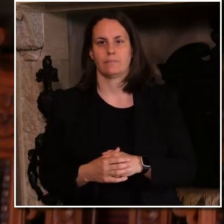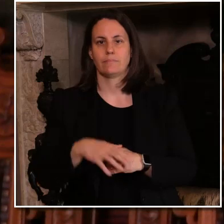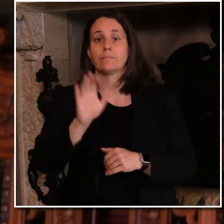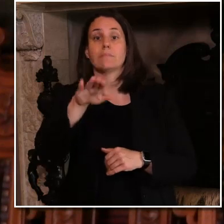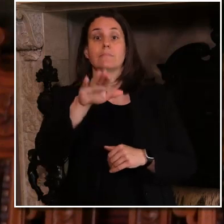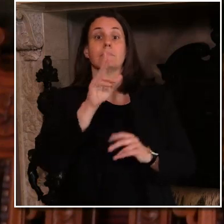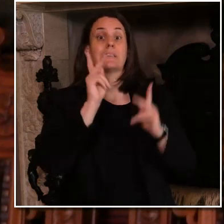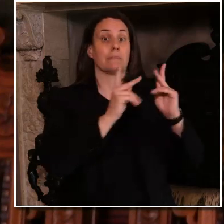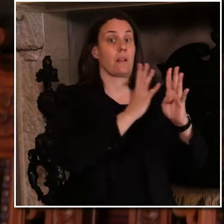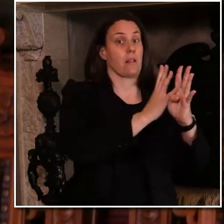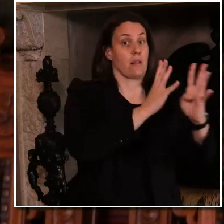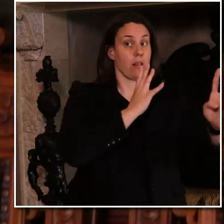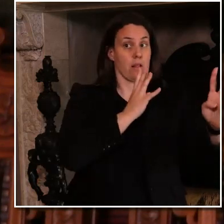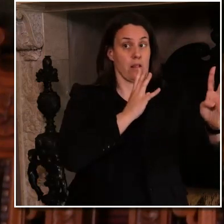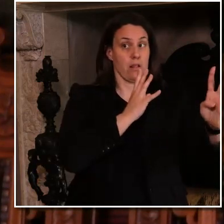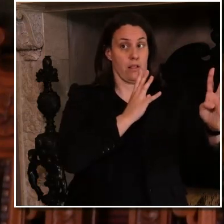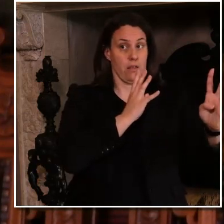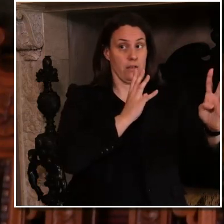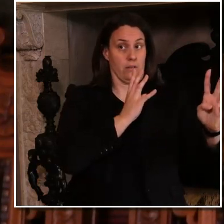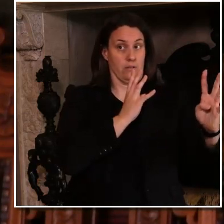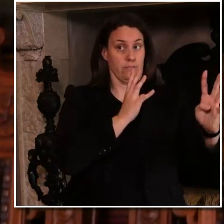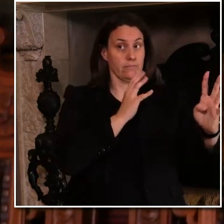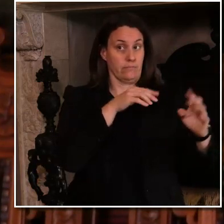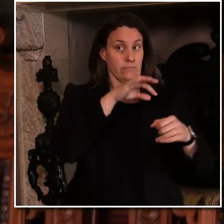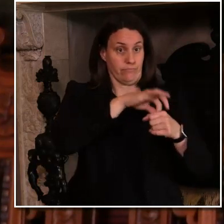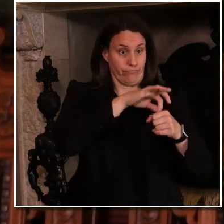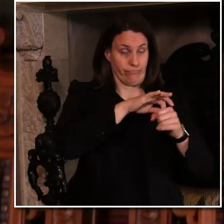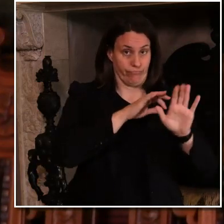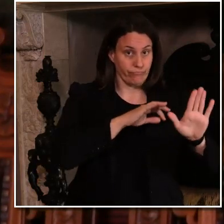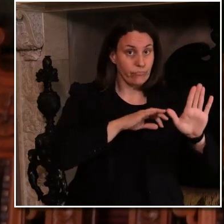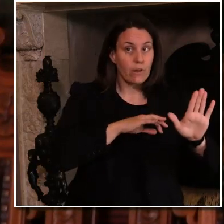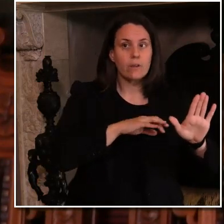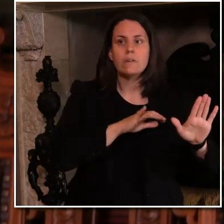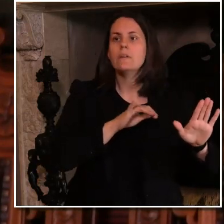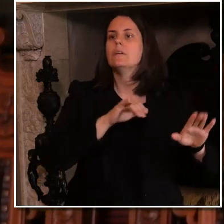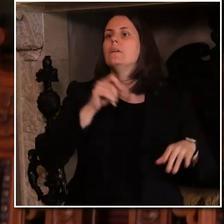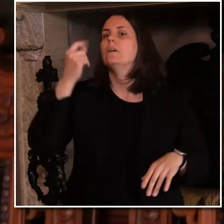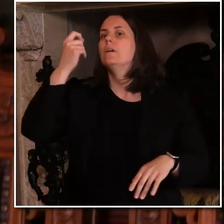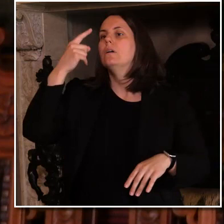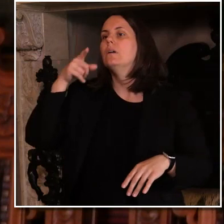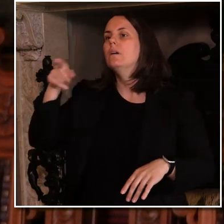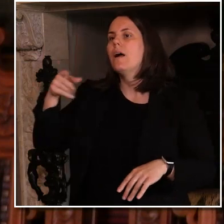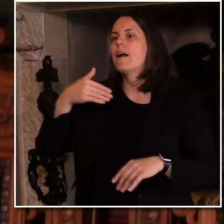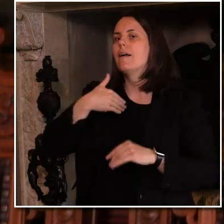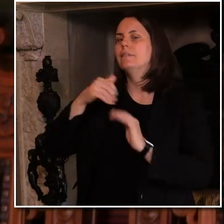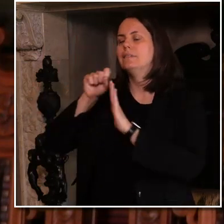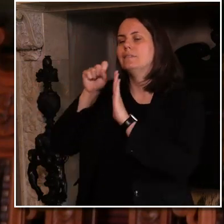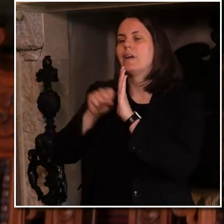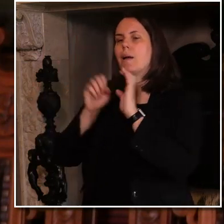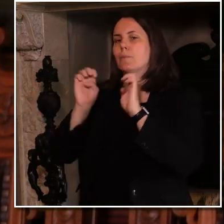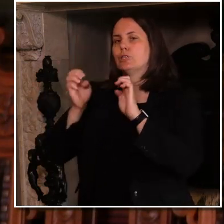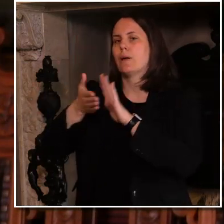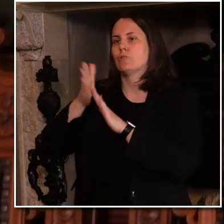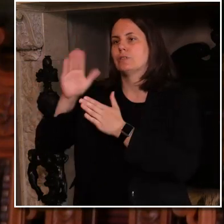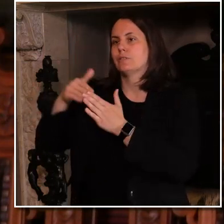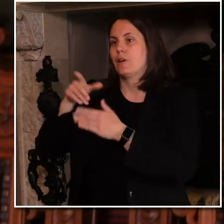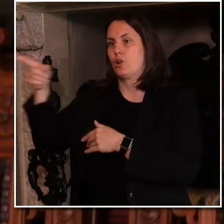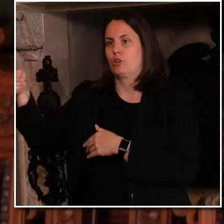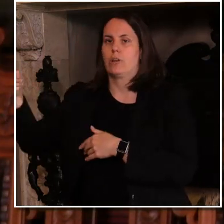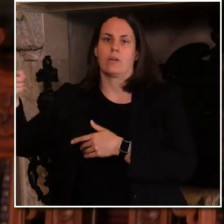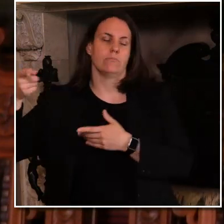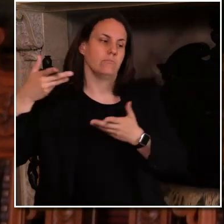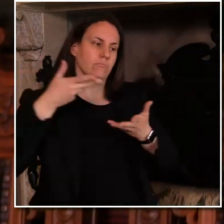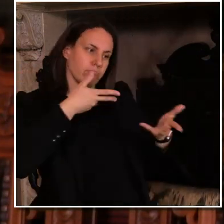very closely with the Wisconsin Elections Commission and clerks throughout the state in order to provide personal protective equipment for poll